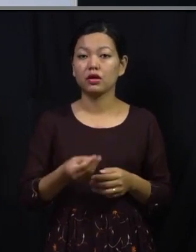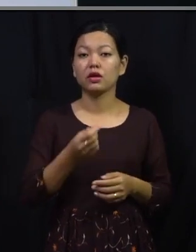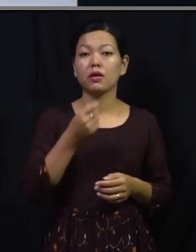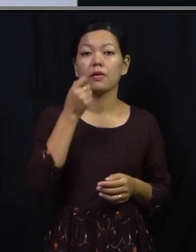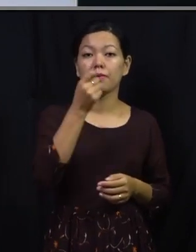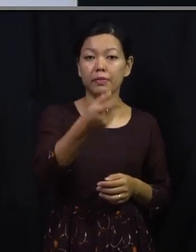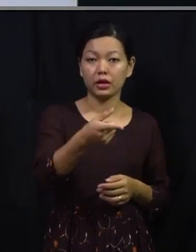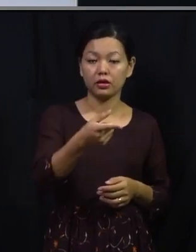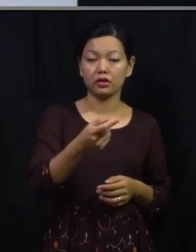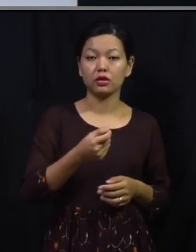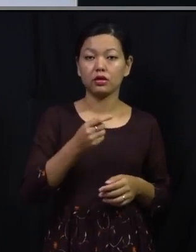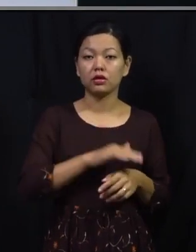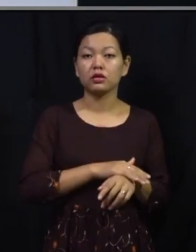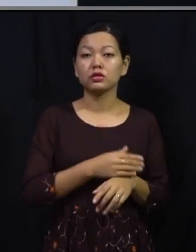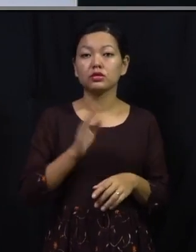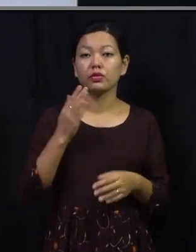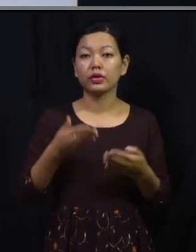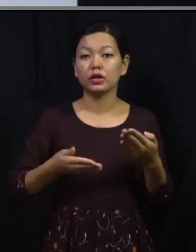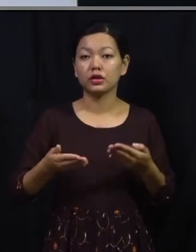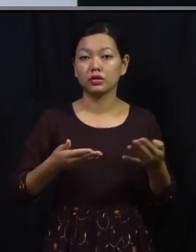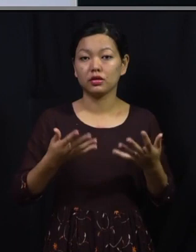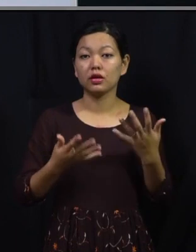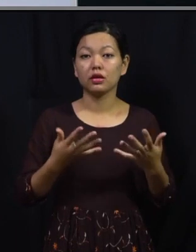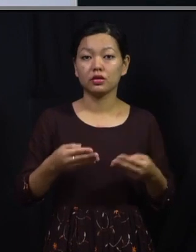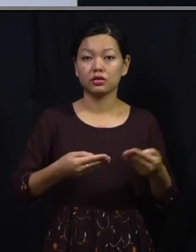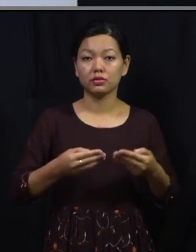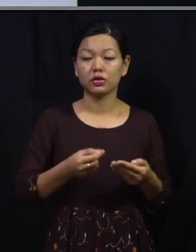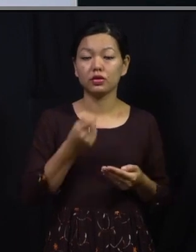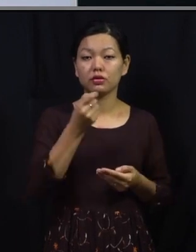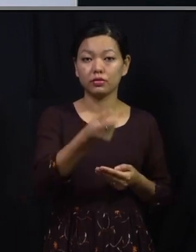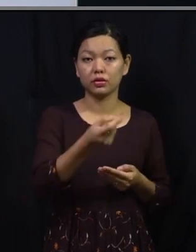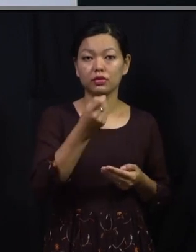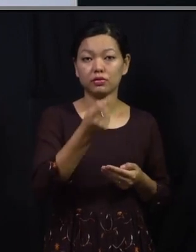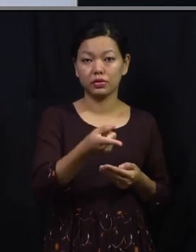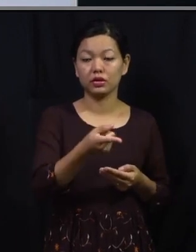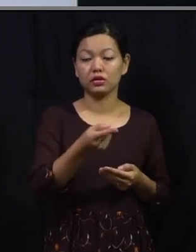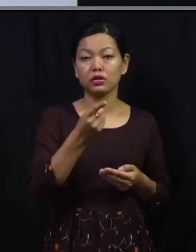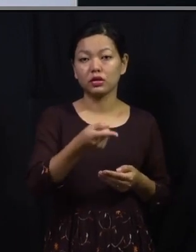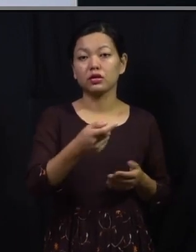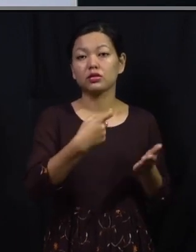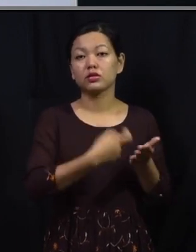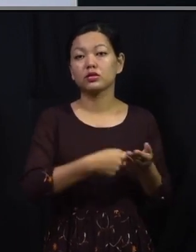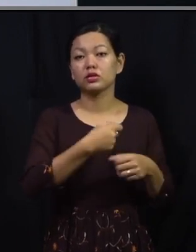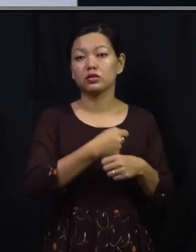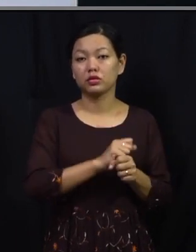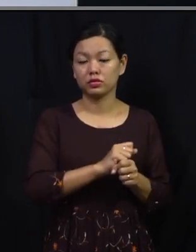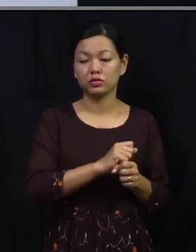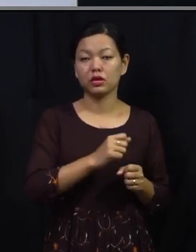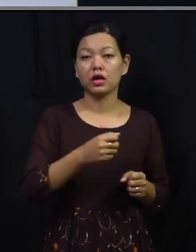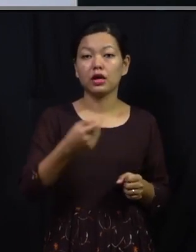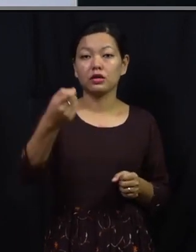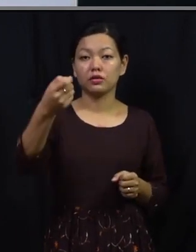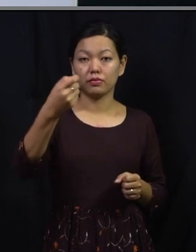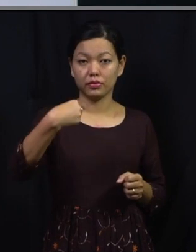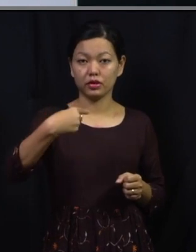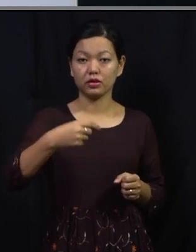credit balance, then it is known as debit balance, and if the credit side exceeds the debit side, is known as